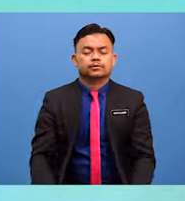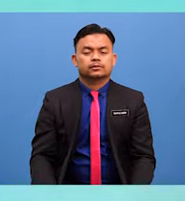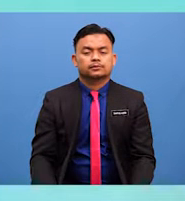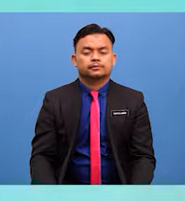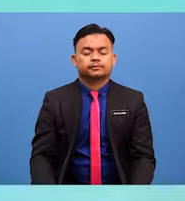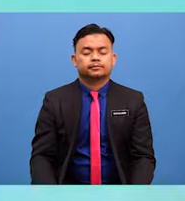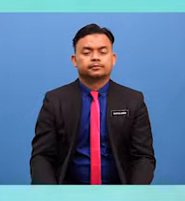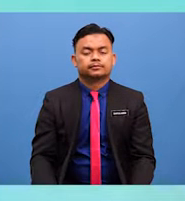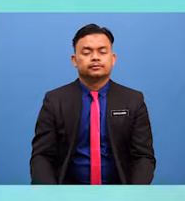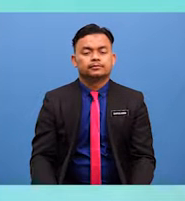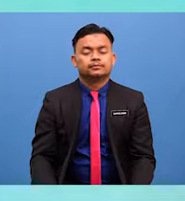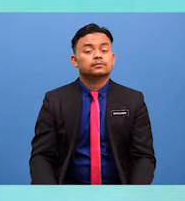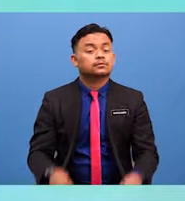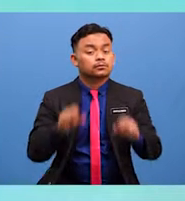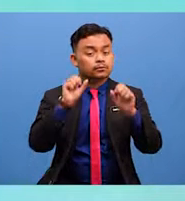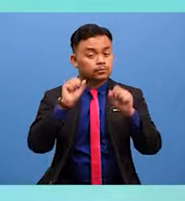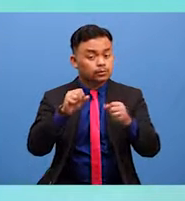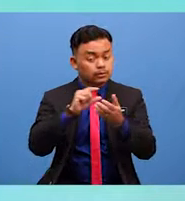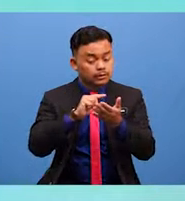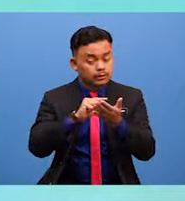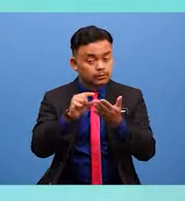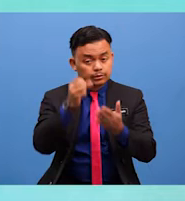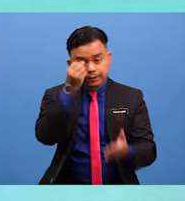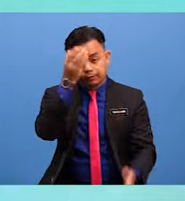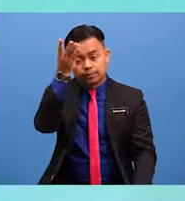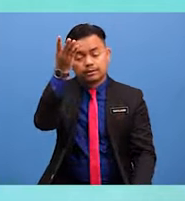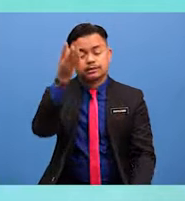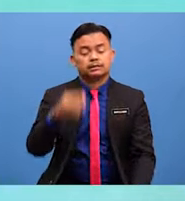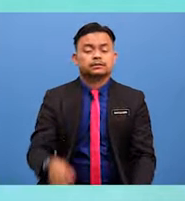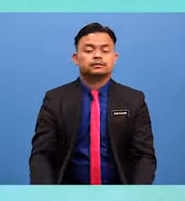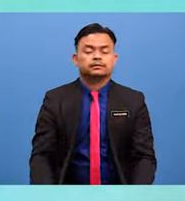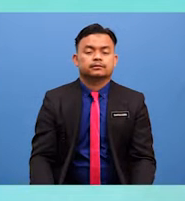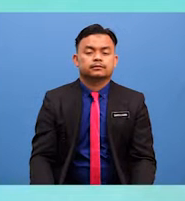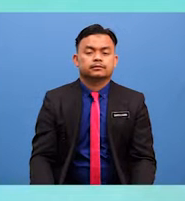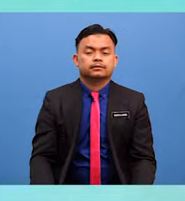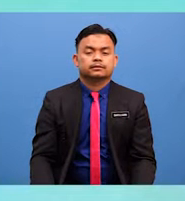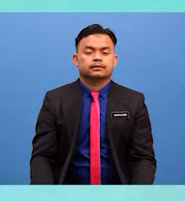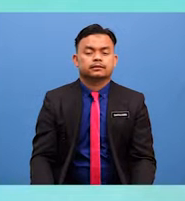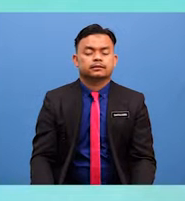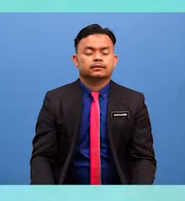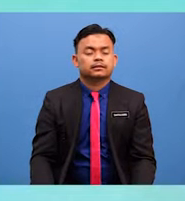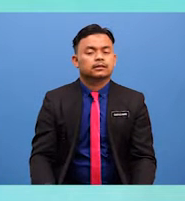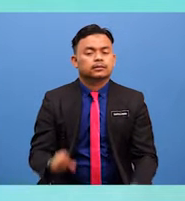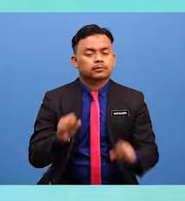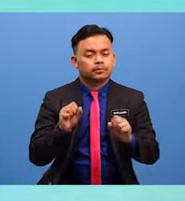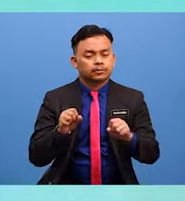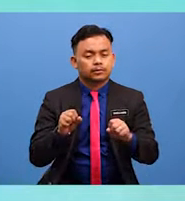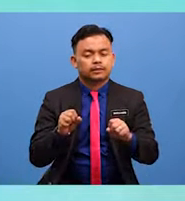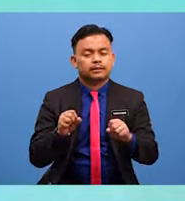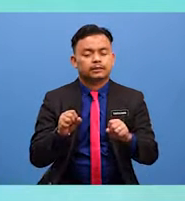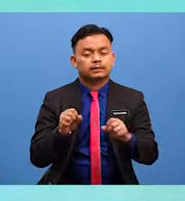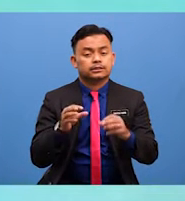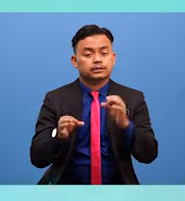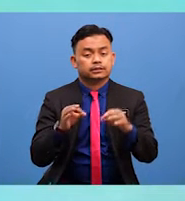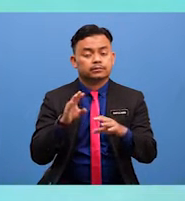provided for you to use in your email. You may not need to use all the expressions in your